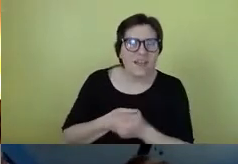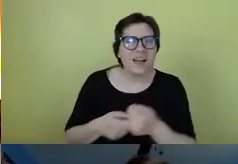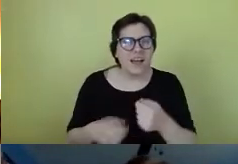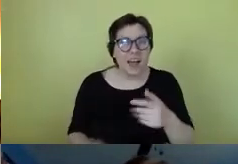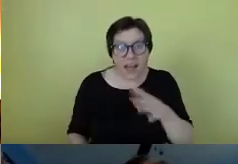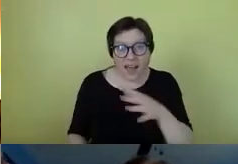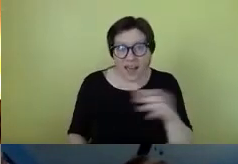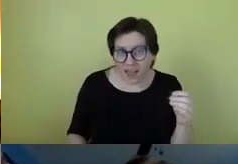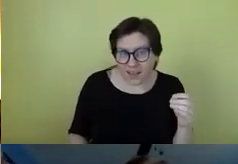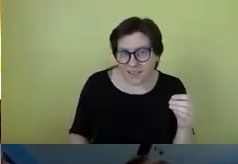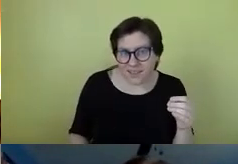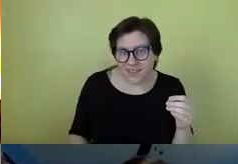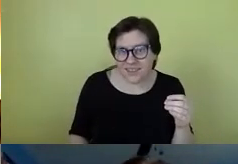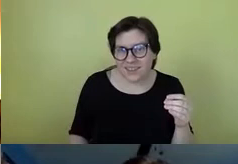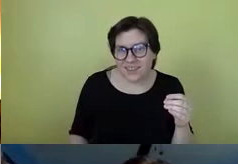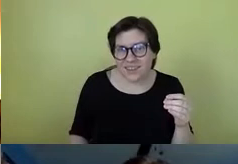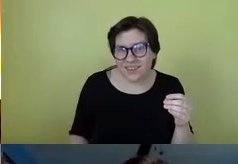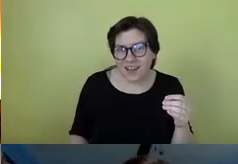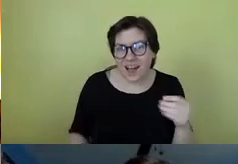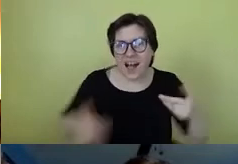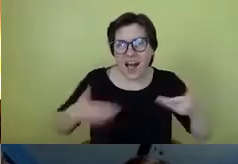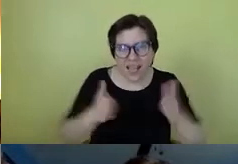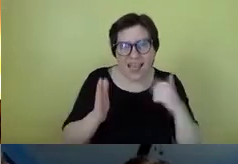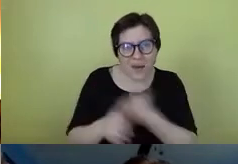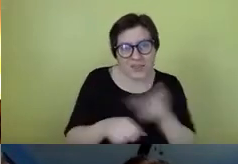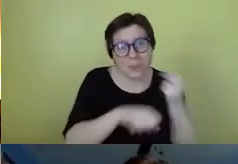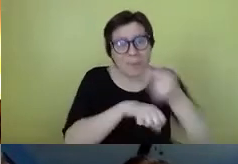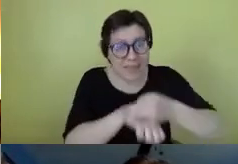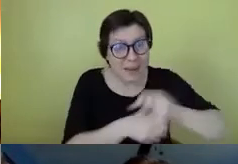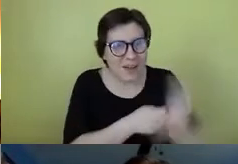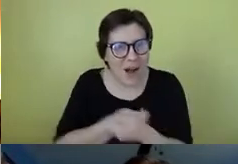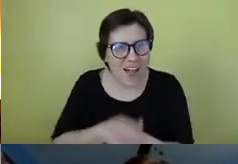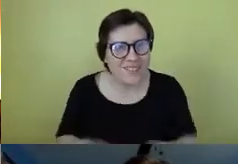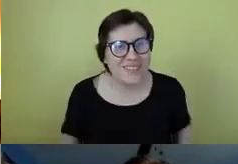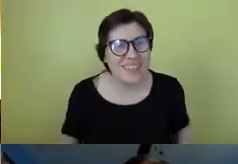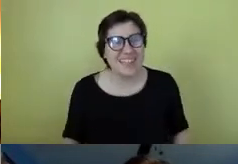and that would allow us to beat him.